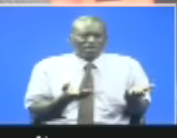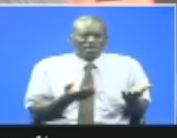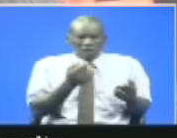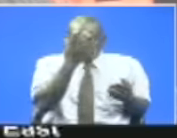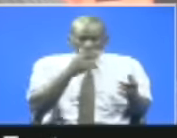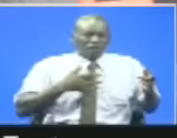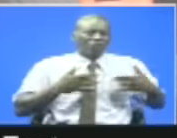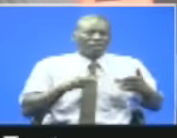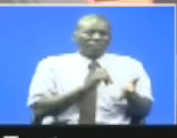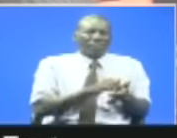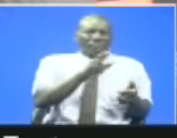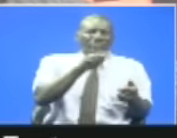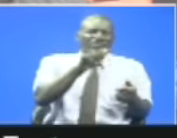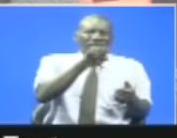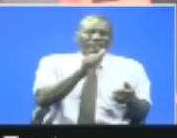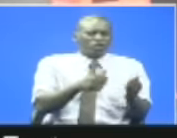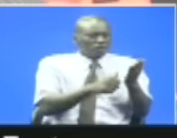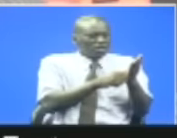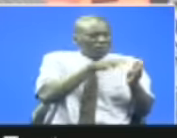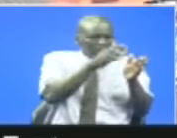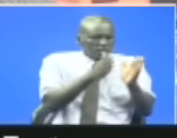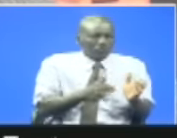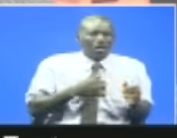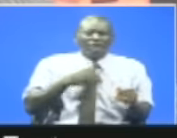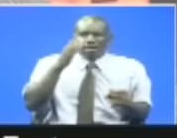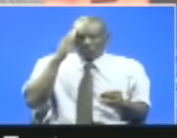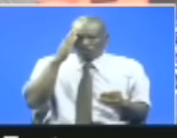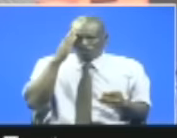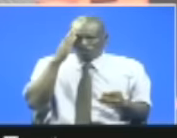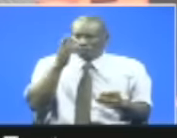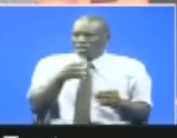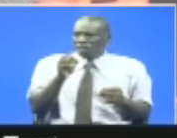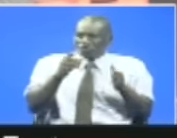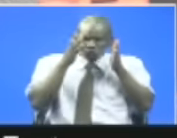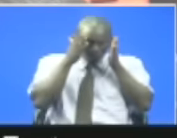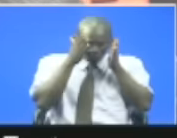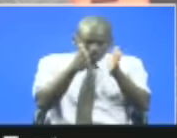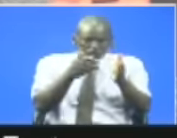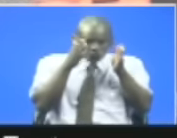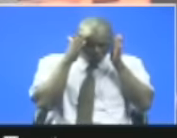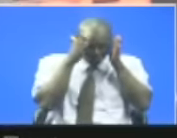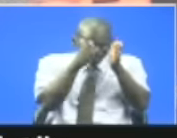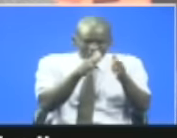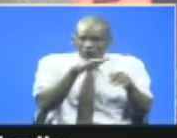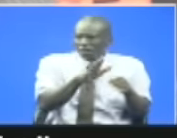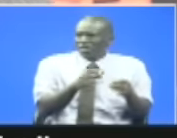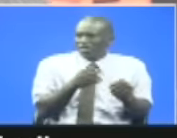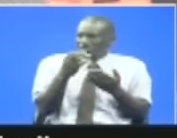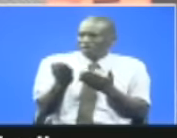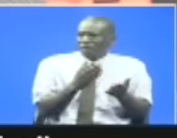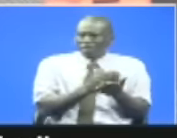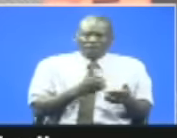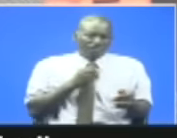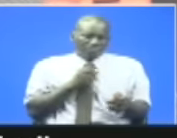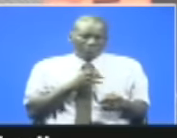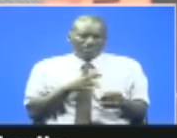seriously that NASA should name a candidate. I thought they should concentrate on their. It brings in some panic